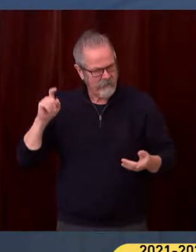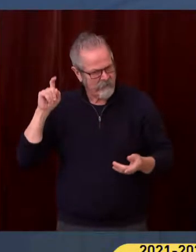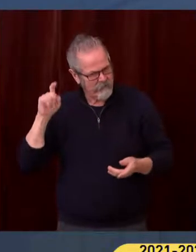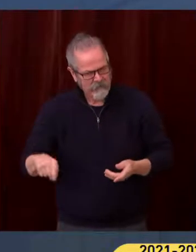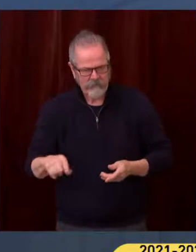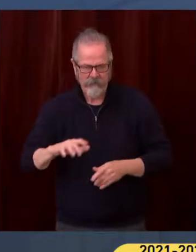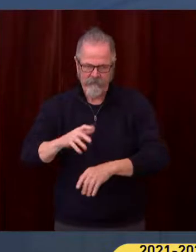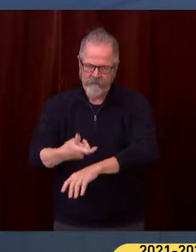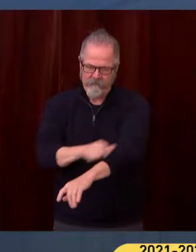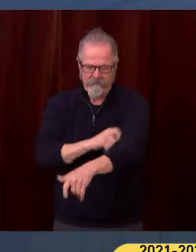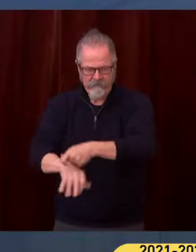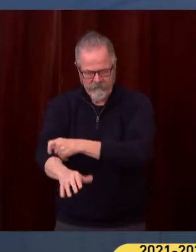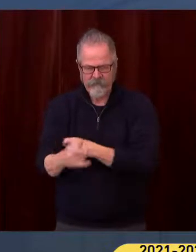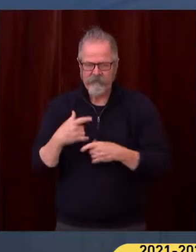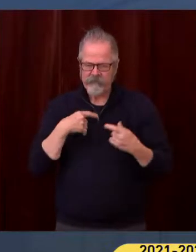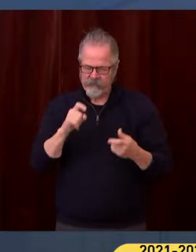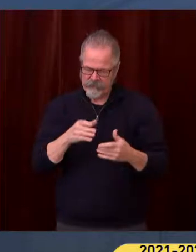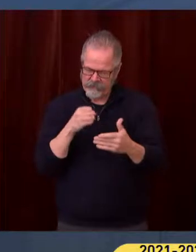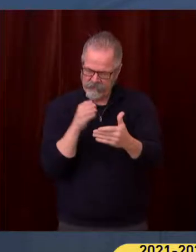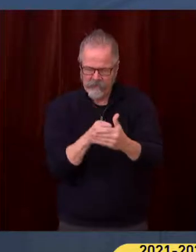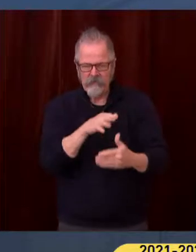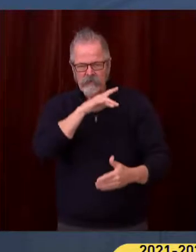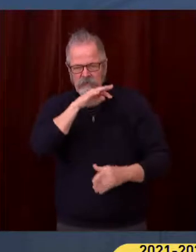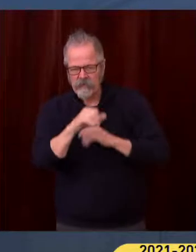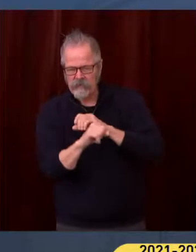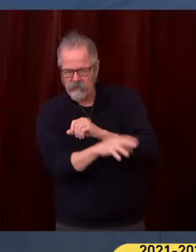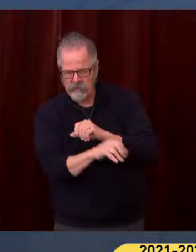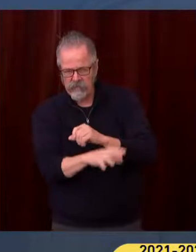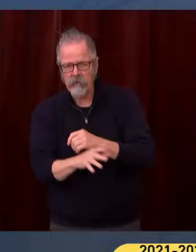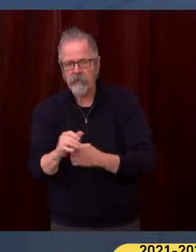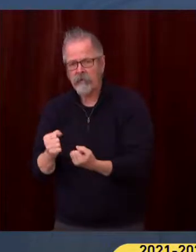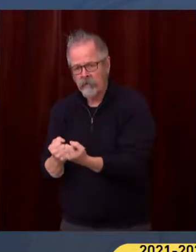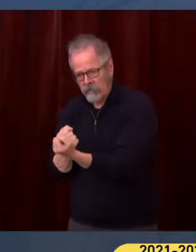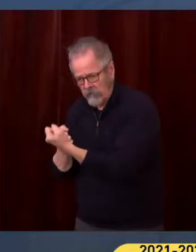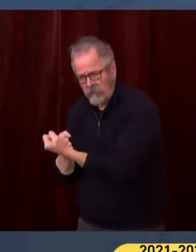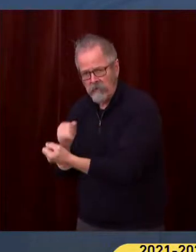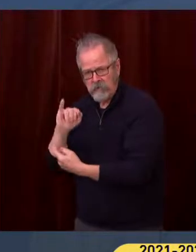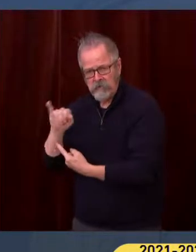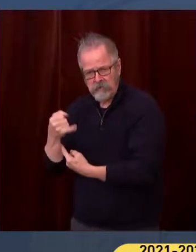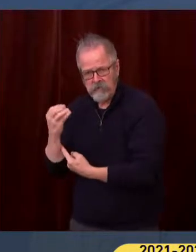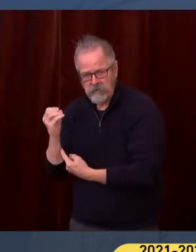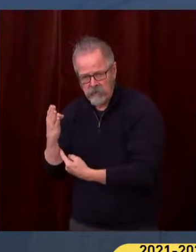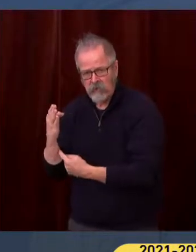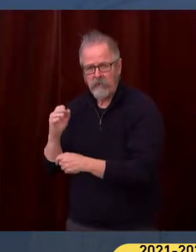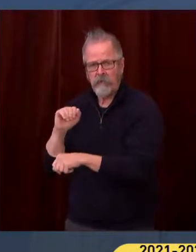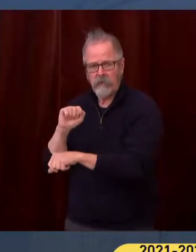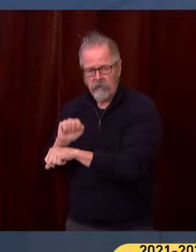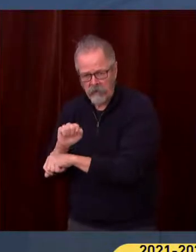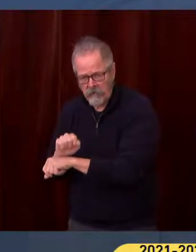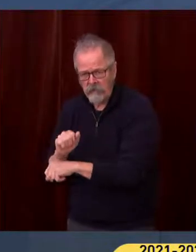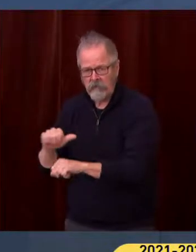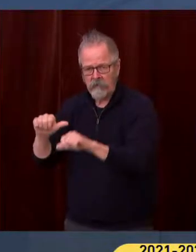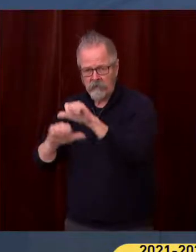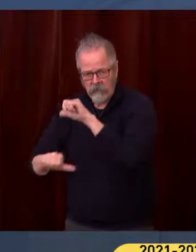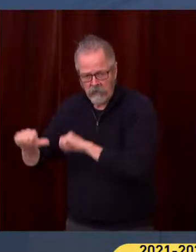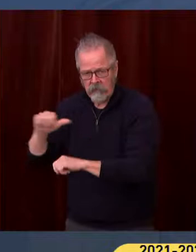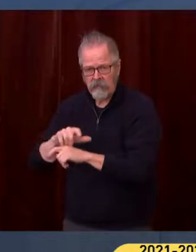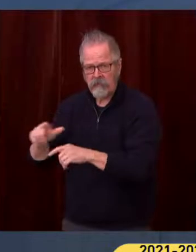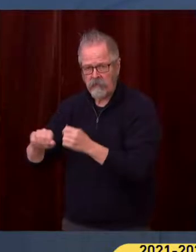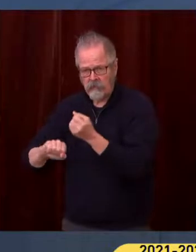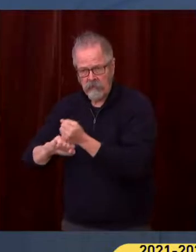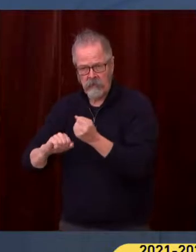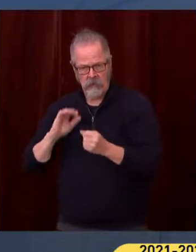And we are a pro-science state. And today I'm announcing a series of measures by attacking carbon pollution.